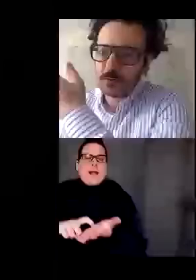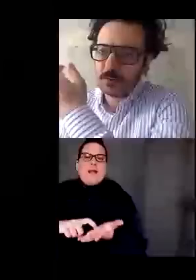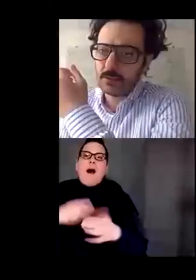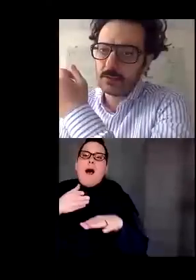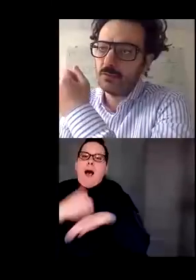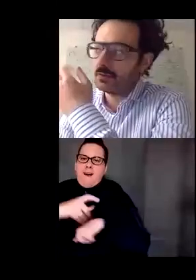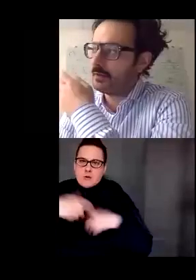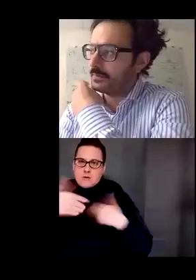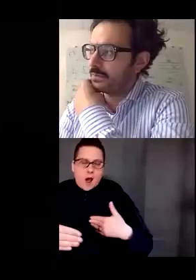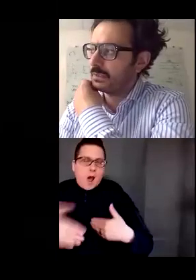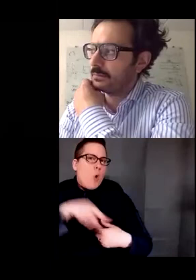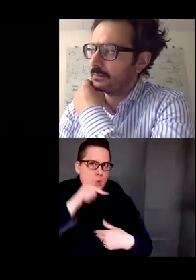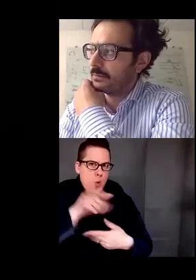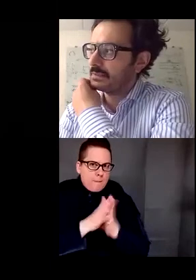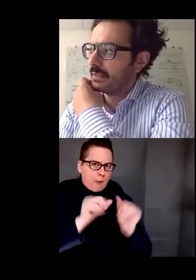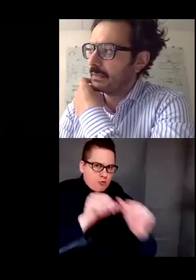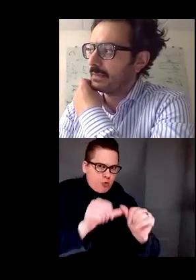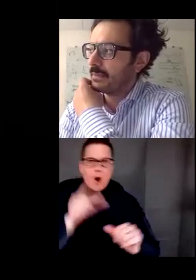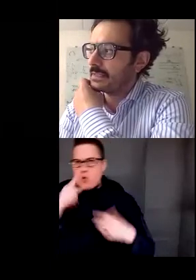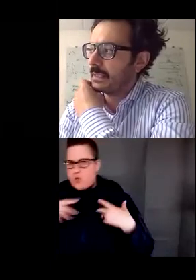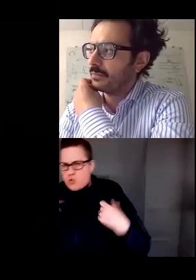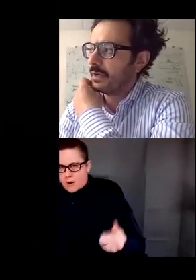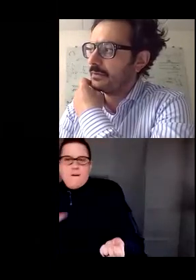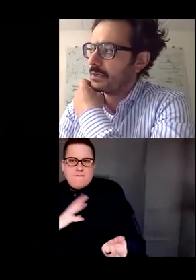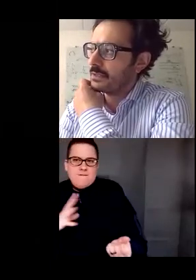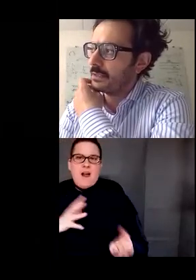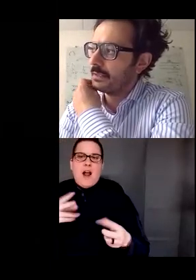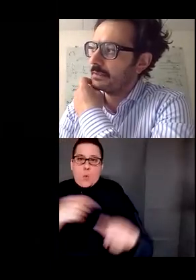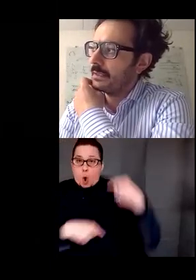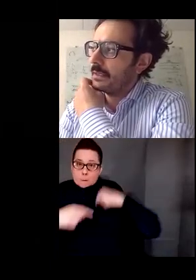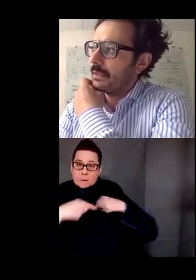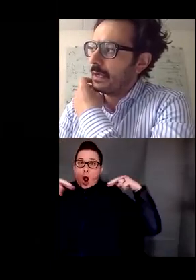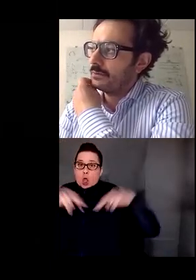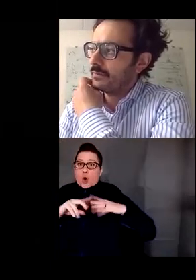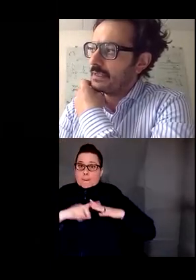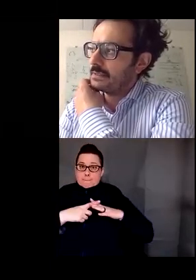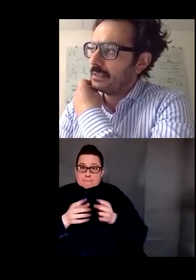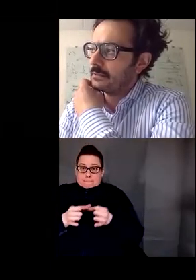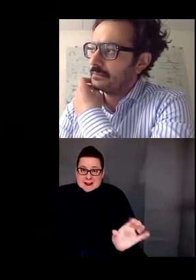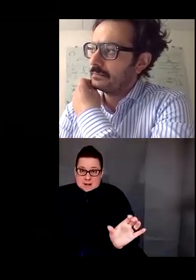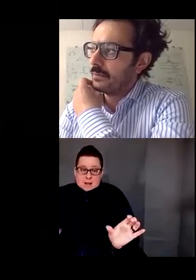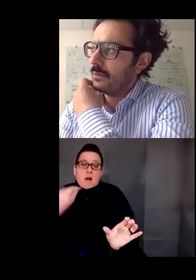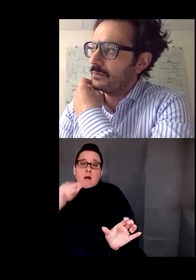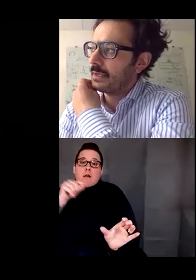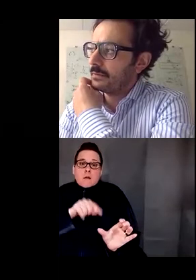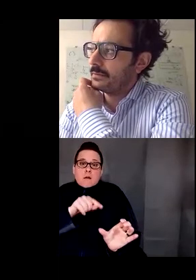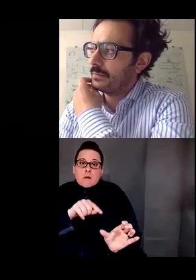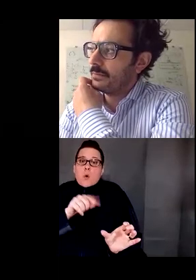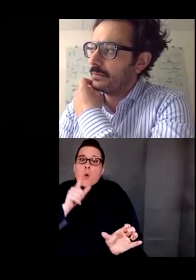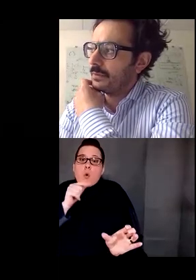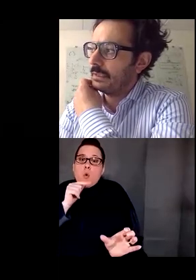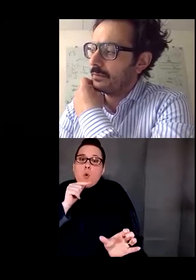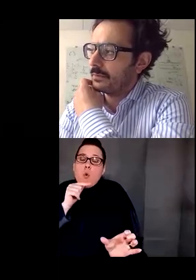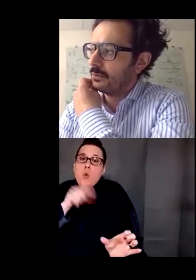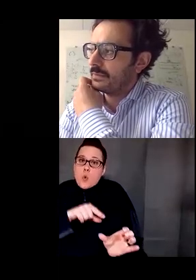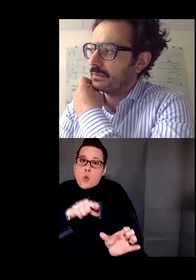became chronic and who recovered, so we can split them at baseline. We found actually that out of these here altogether, the people